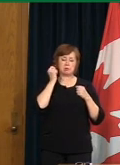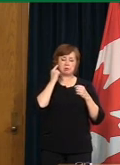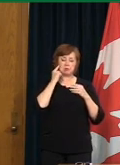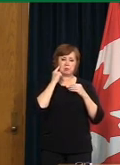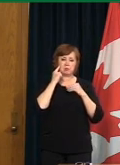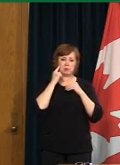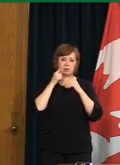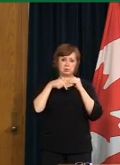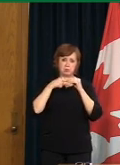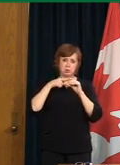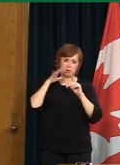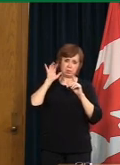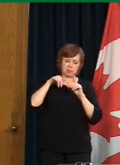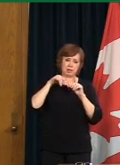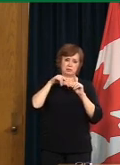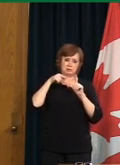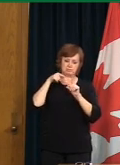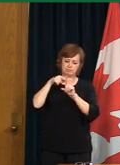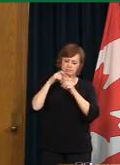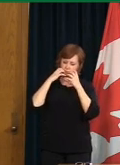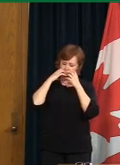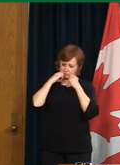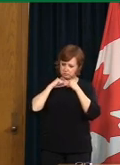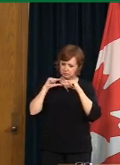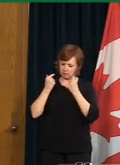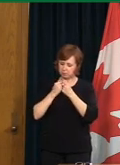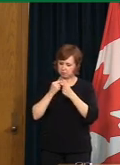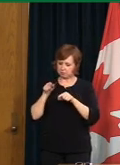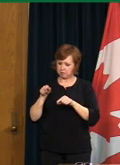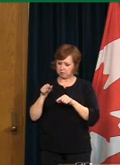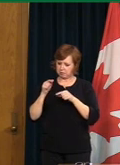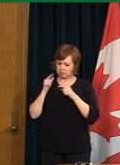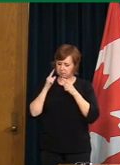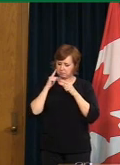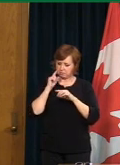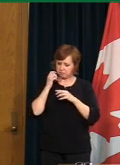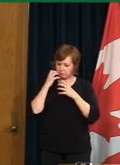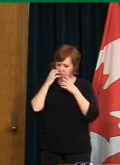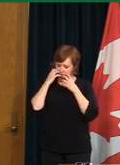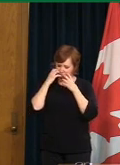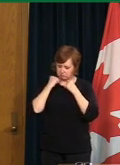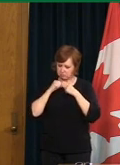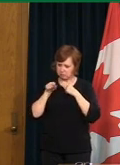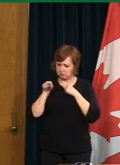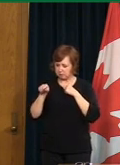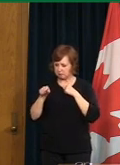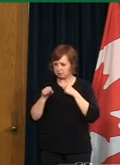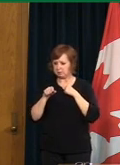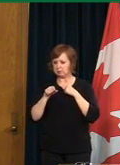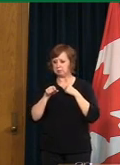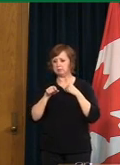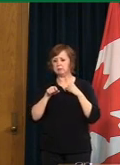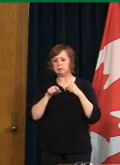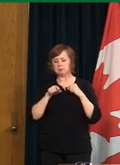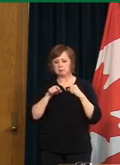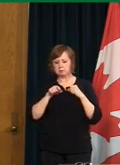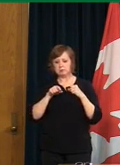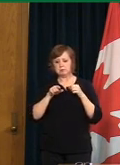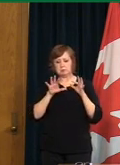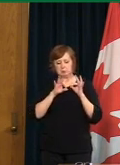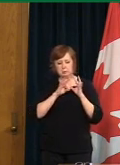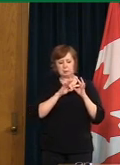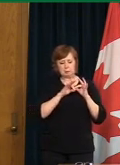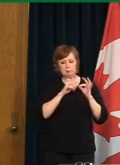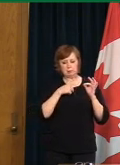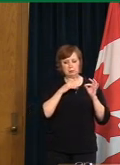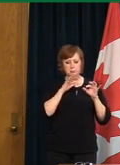the goal, this is the target, this is one of the biggest removals of the opportunities that we have in our daily life to see our